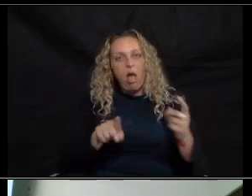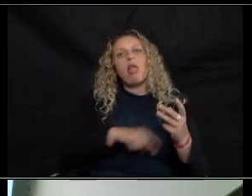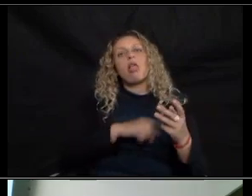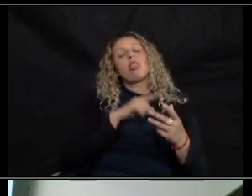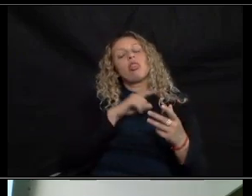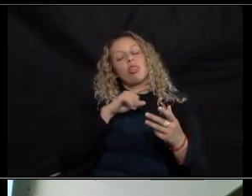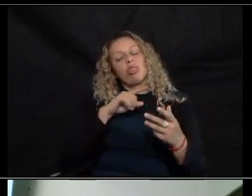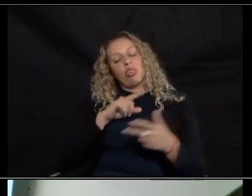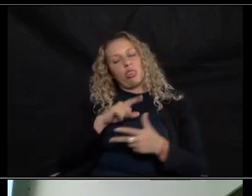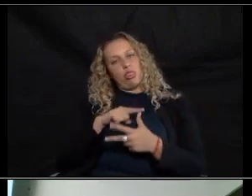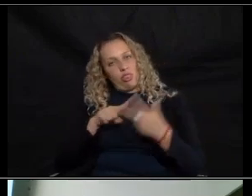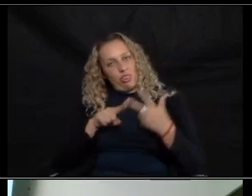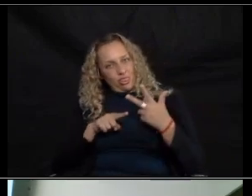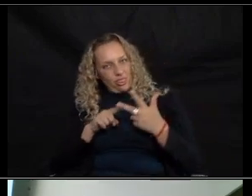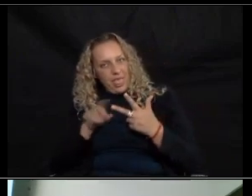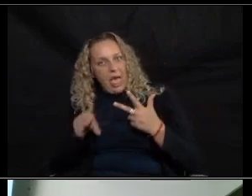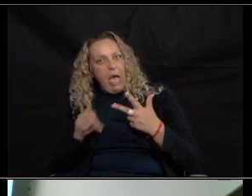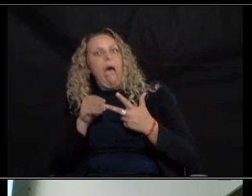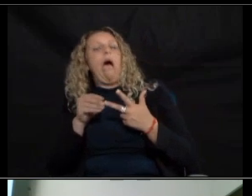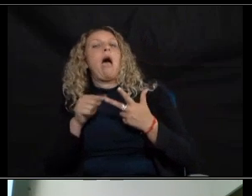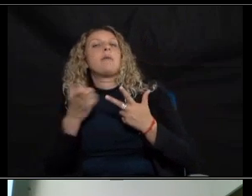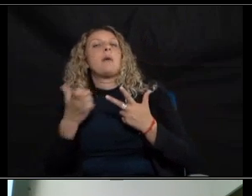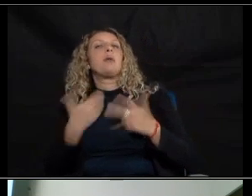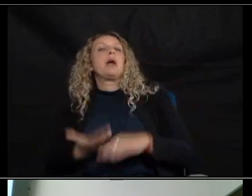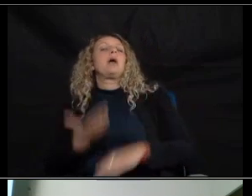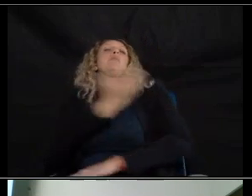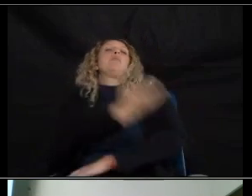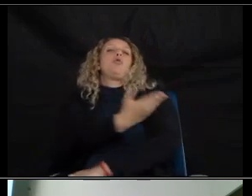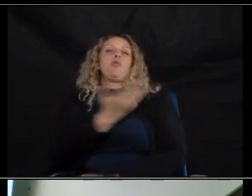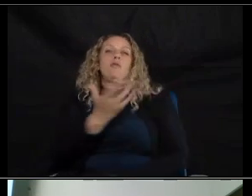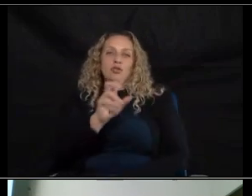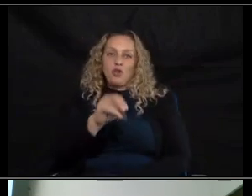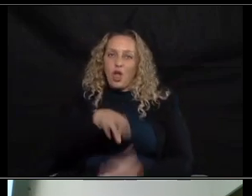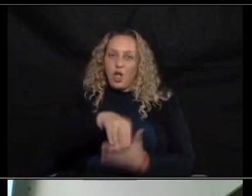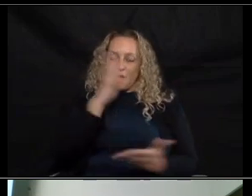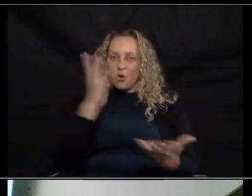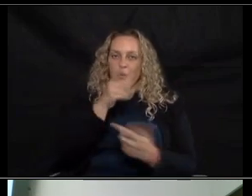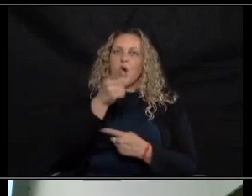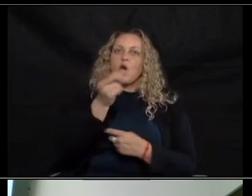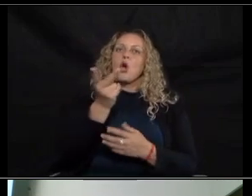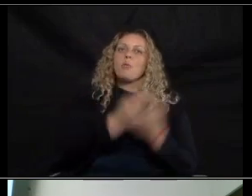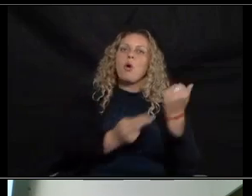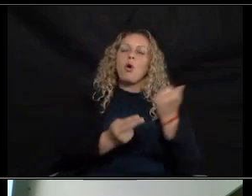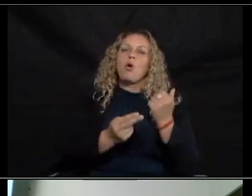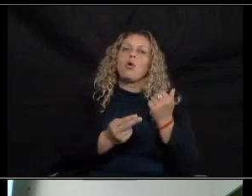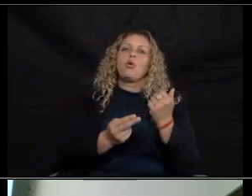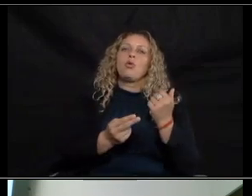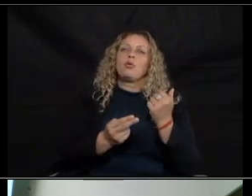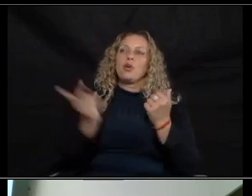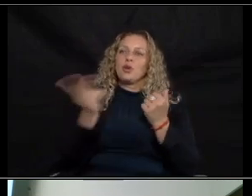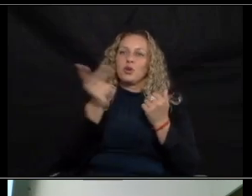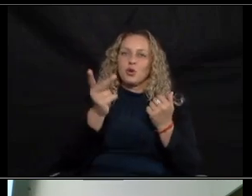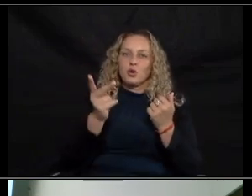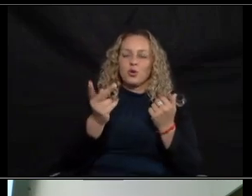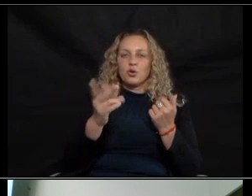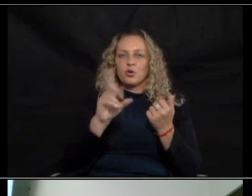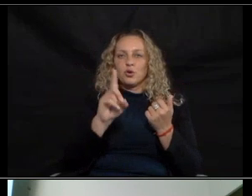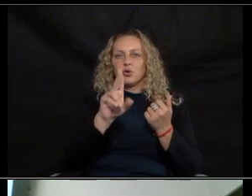to consider if there is something better here. What John learned is that you are both duped, that what